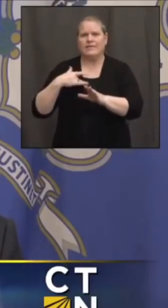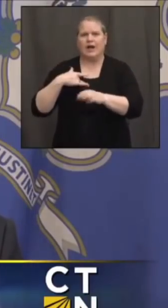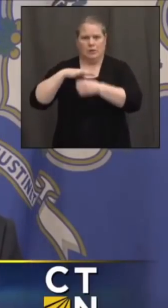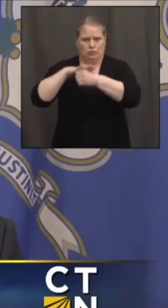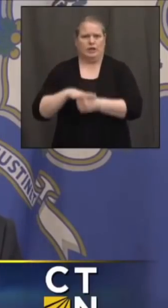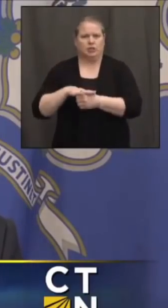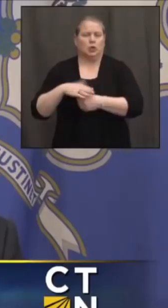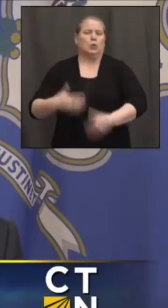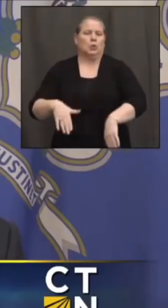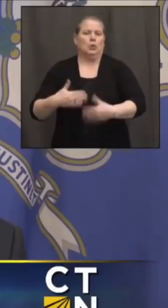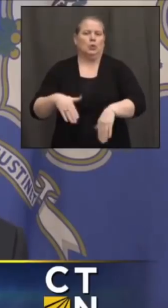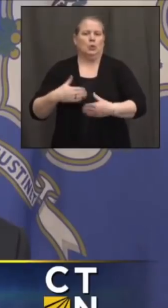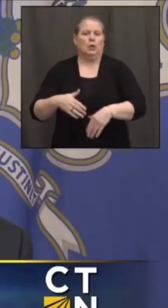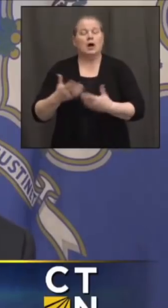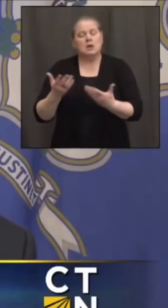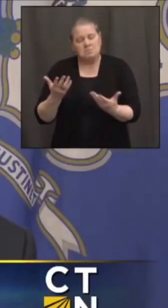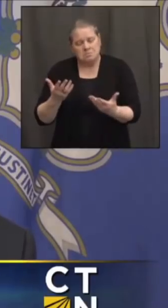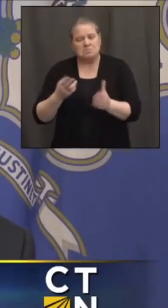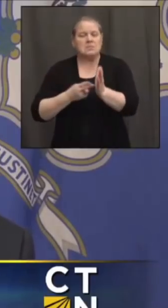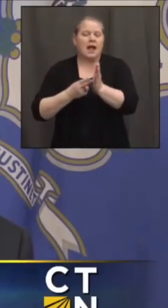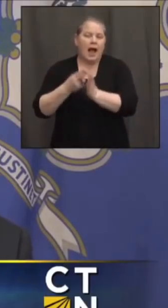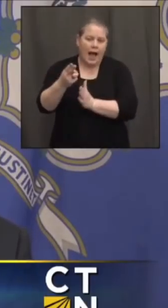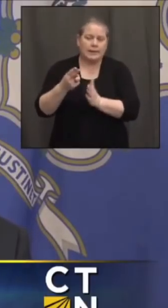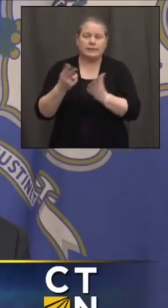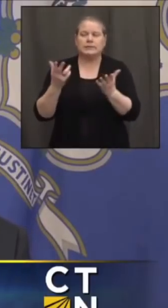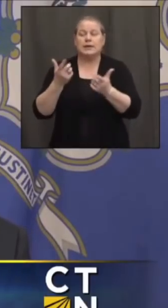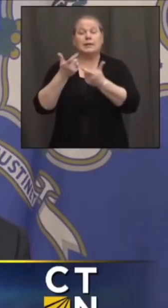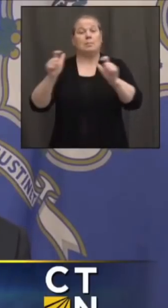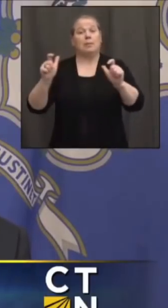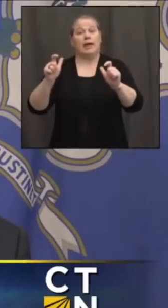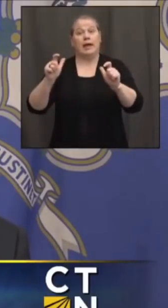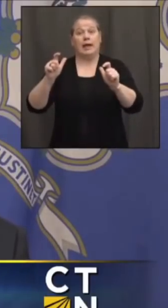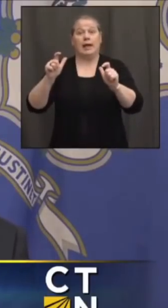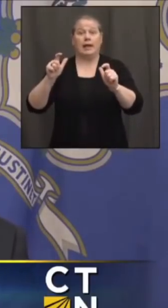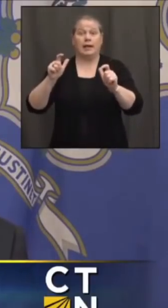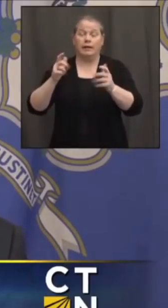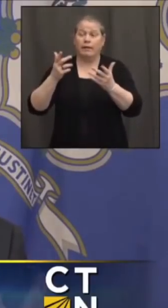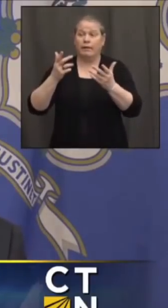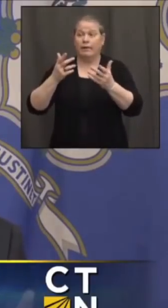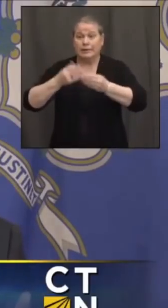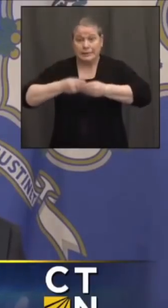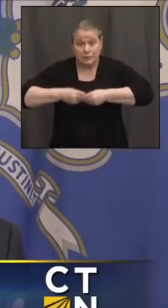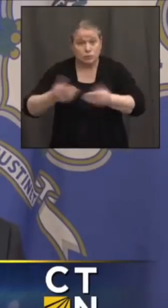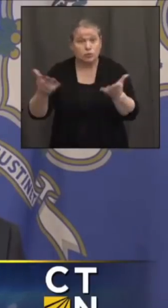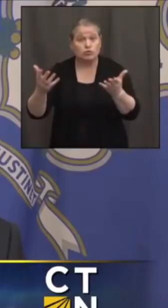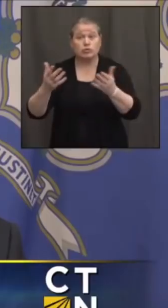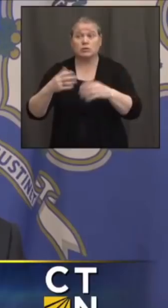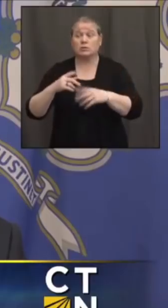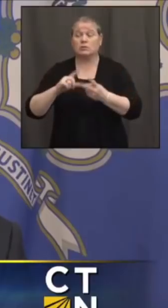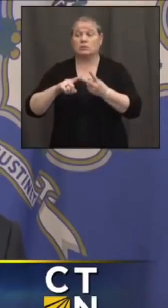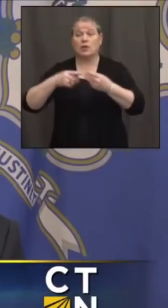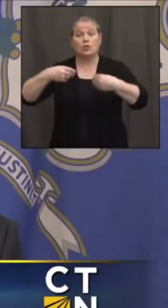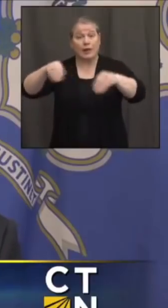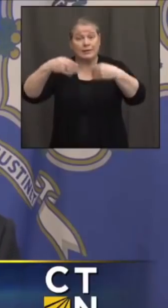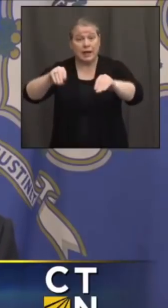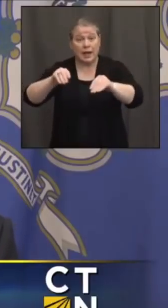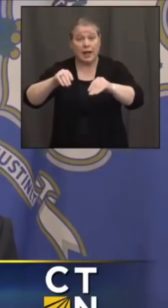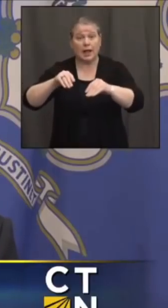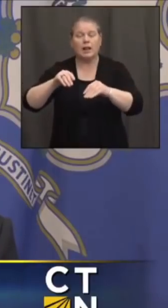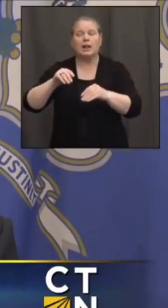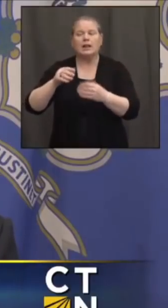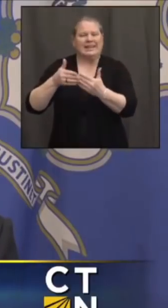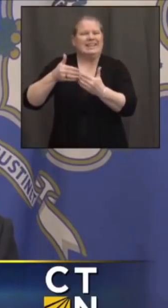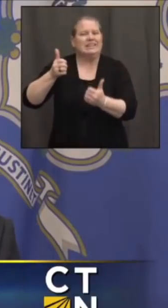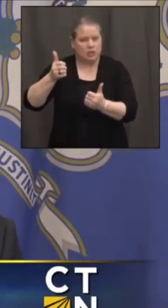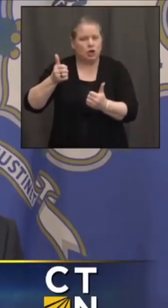be a little bifurcated. I think the big mass distribution centers and the retail outlets and the such, that's easier to